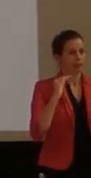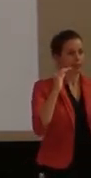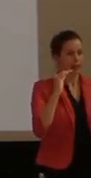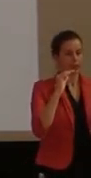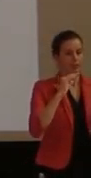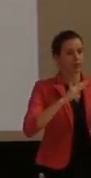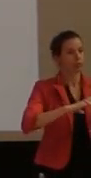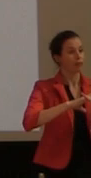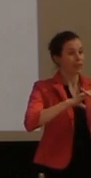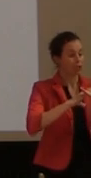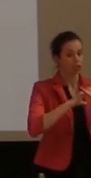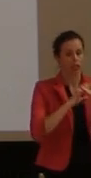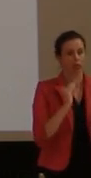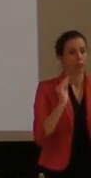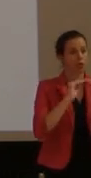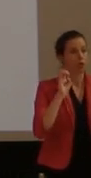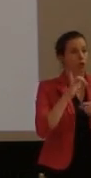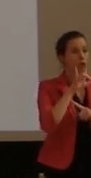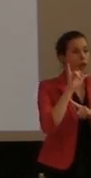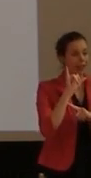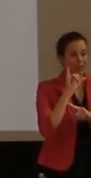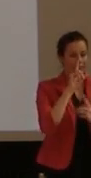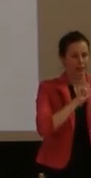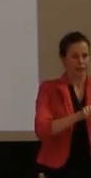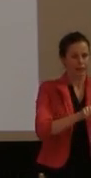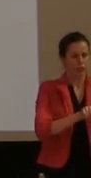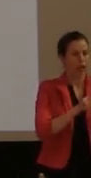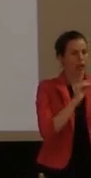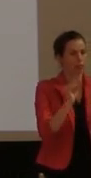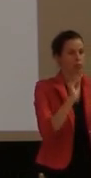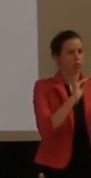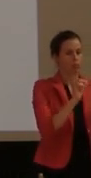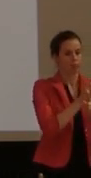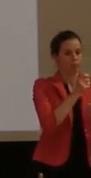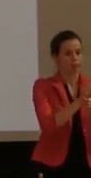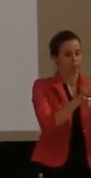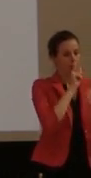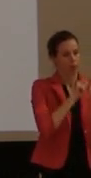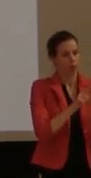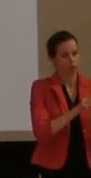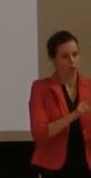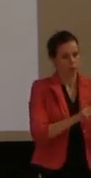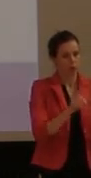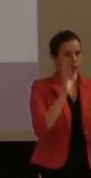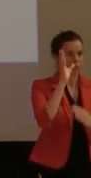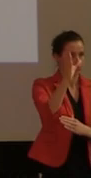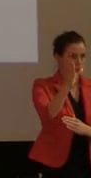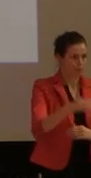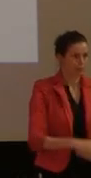earlier detection, and ultimately more efficient healthcare and more impactful research.